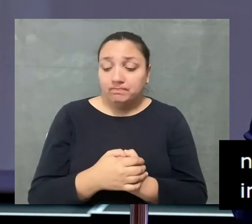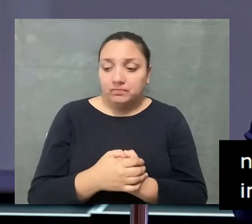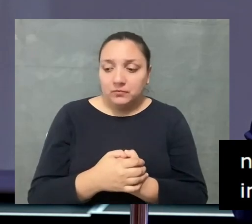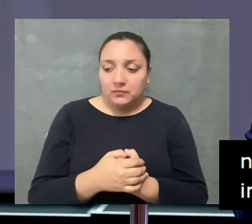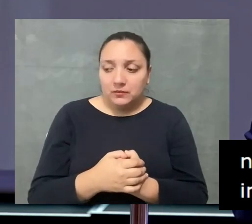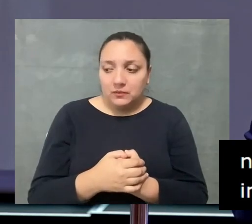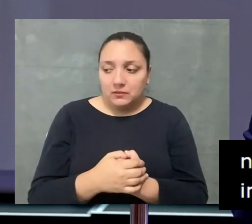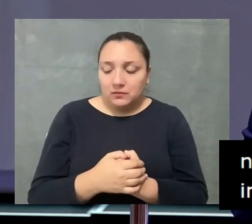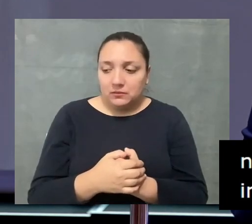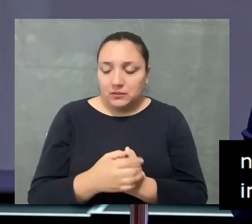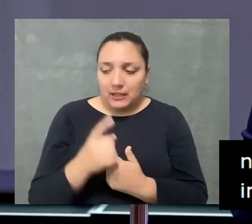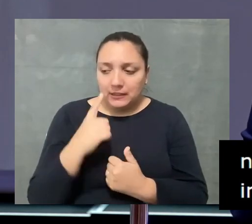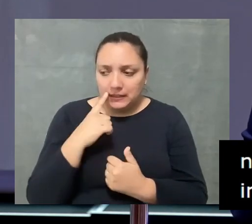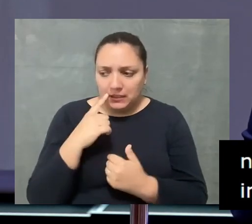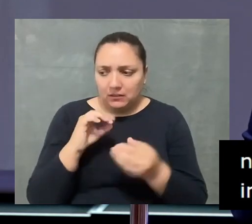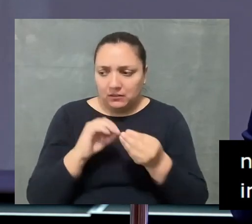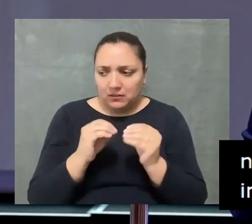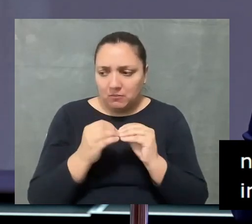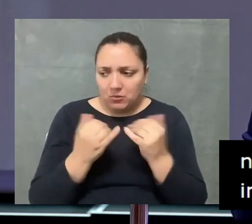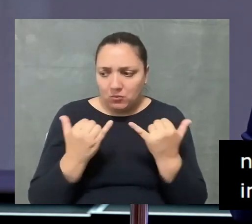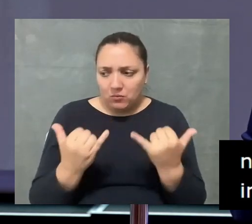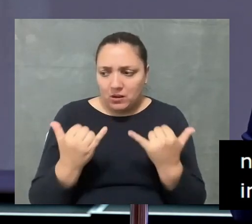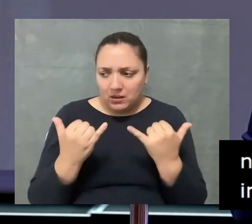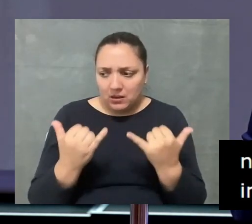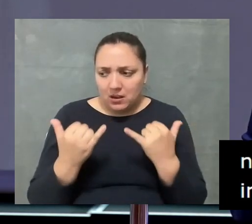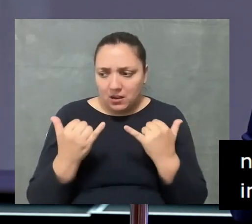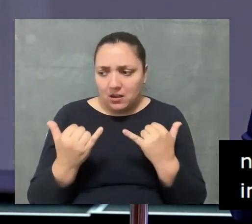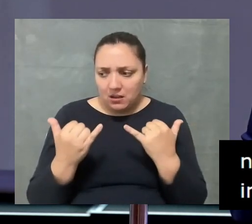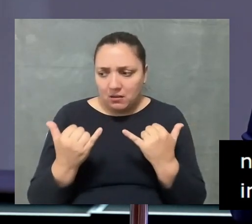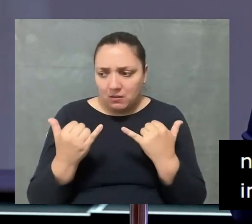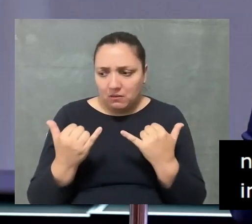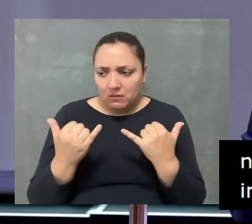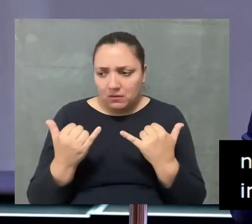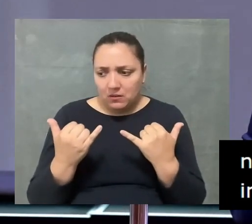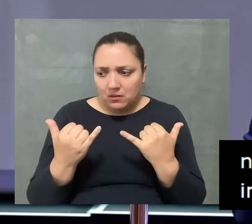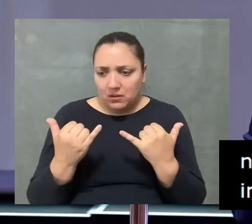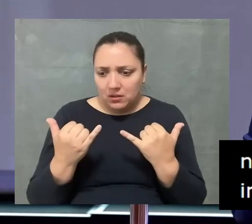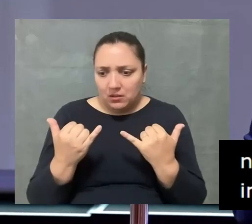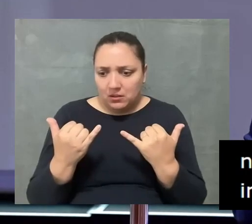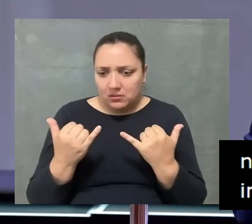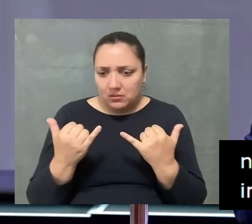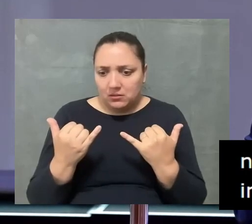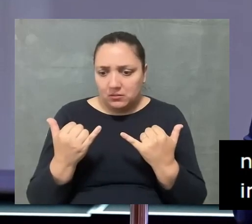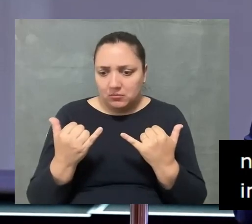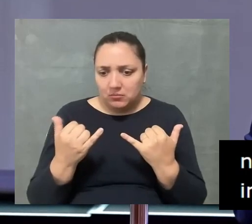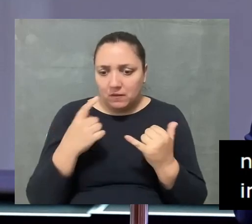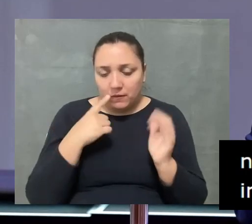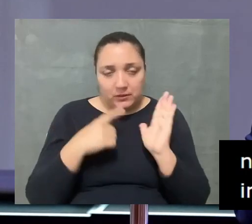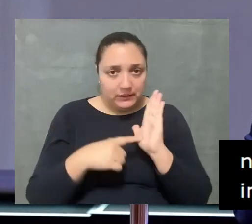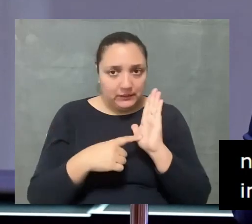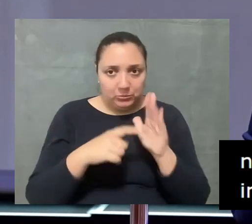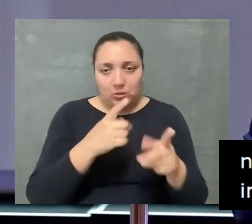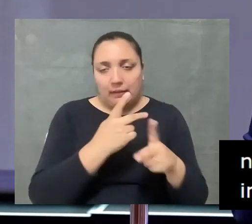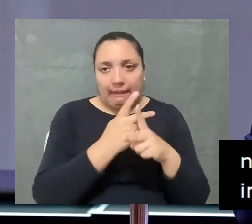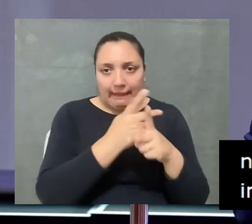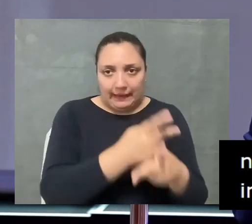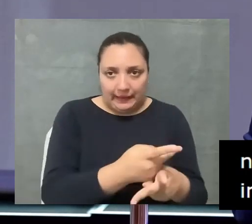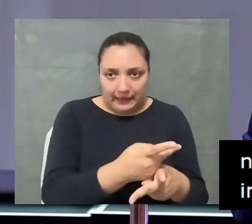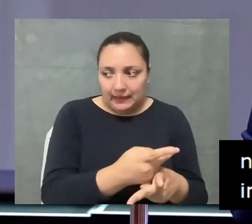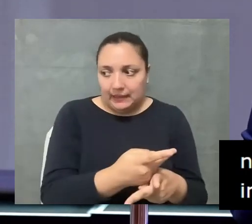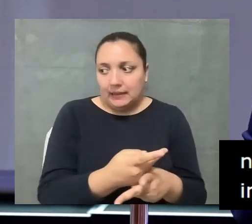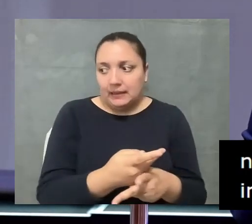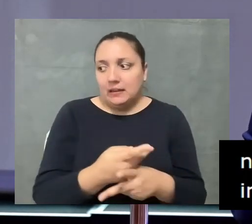numbers currently, circulation numbers, including the lending as well as renewals,